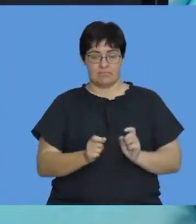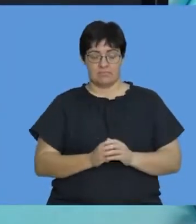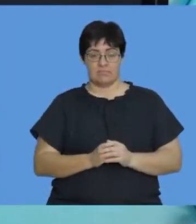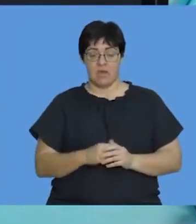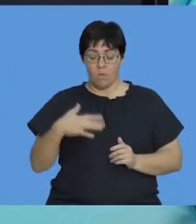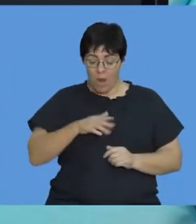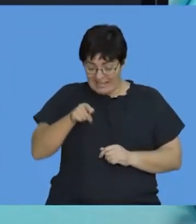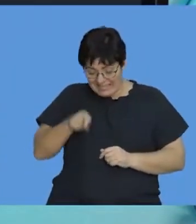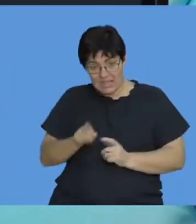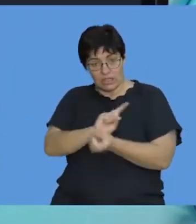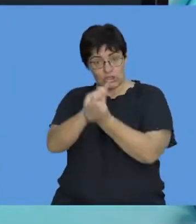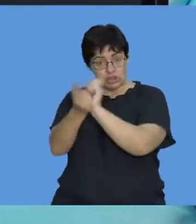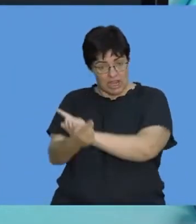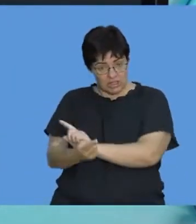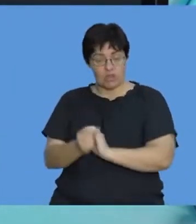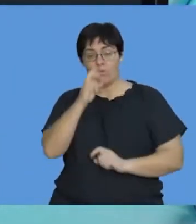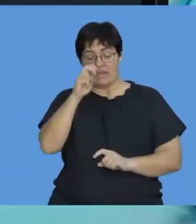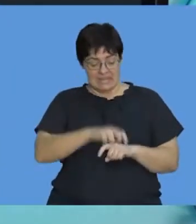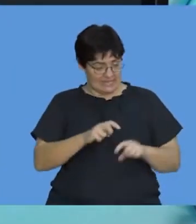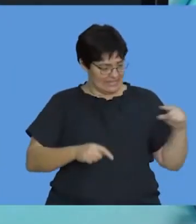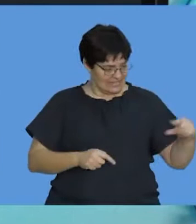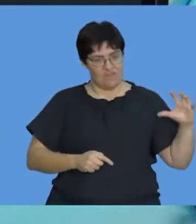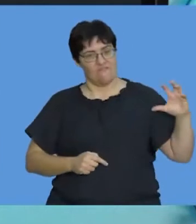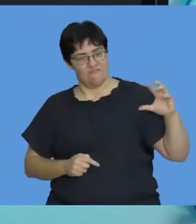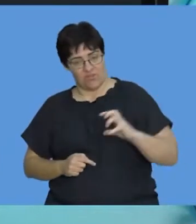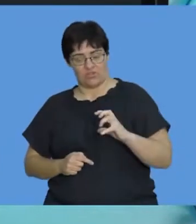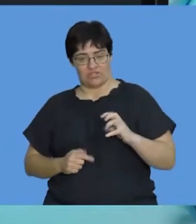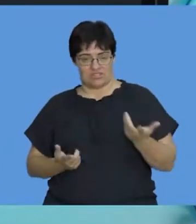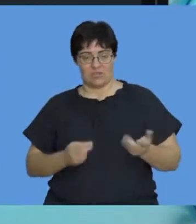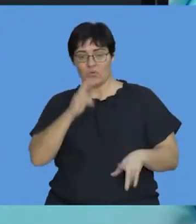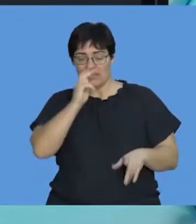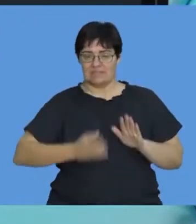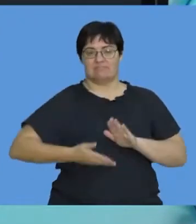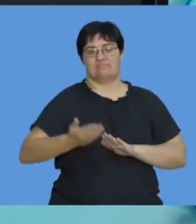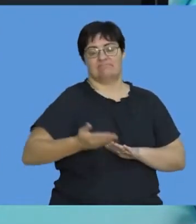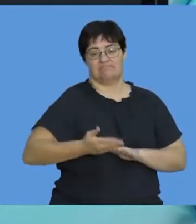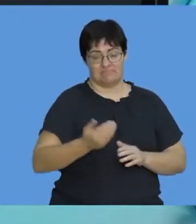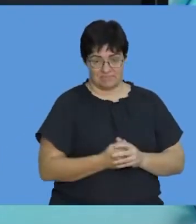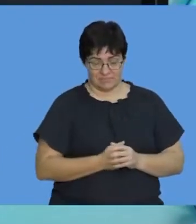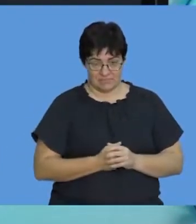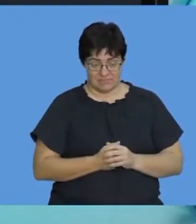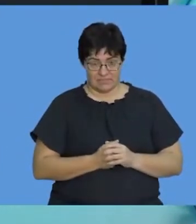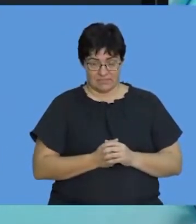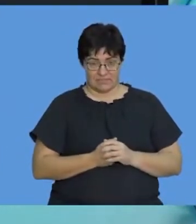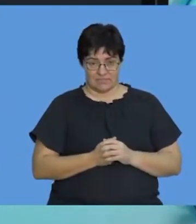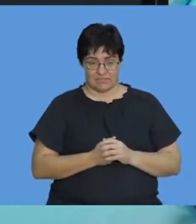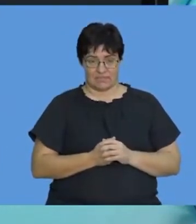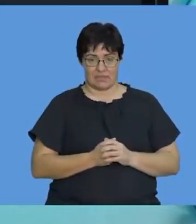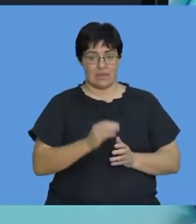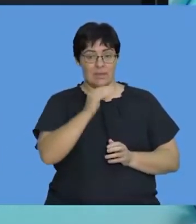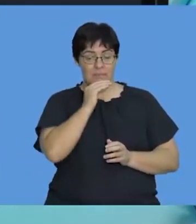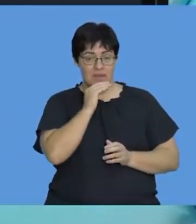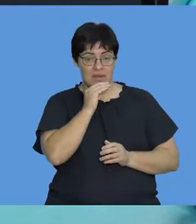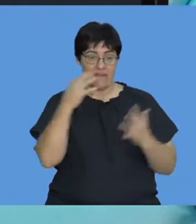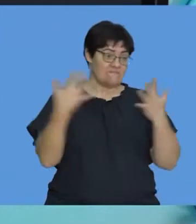the velocity to change, I need a net force. So I need an acceleration. And I'm not saying that means it's going to